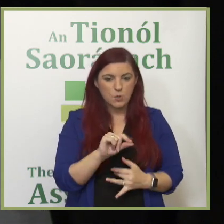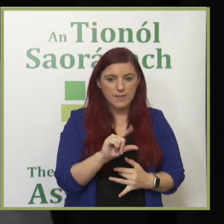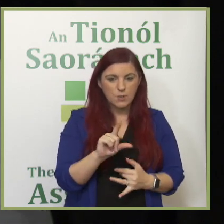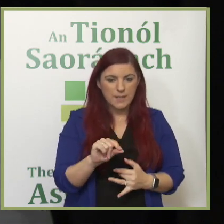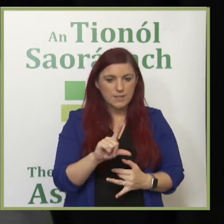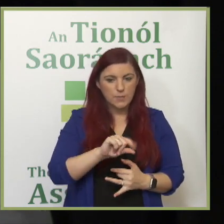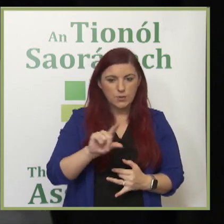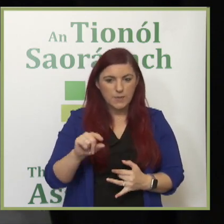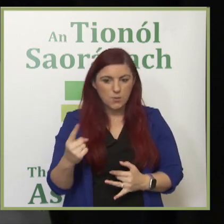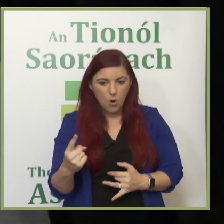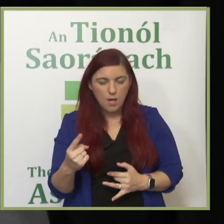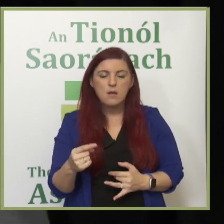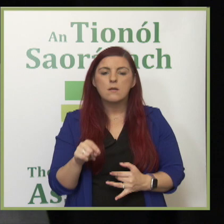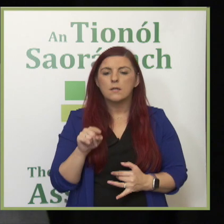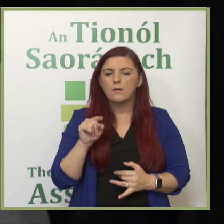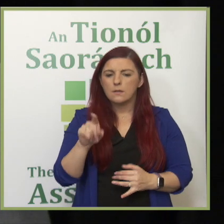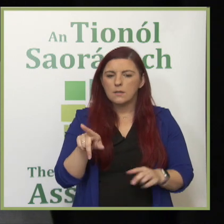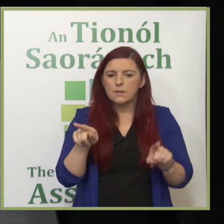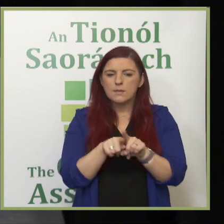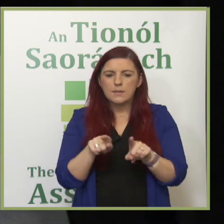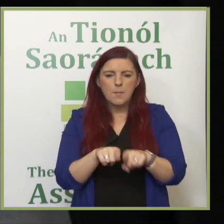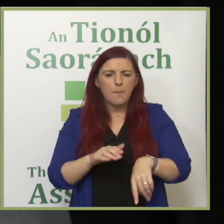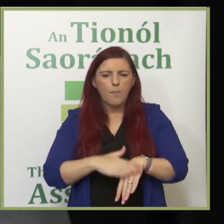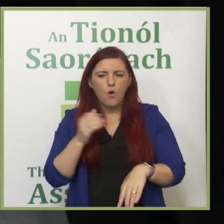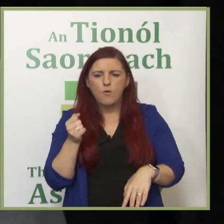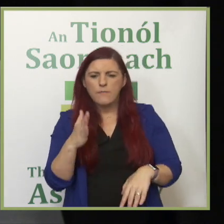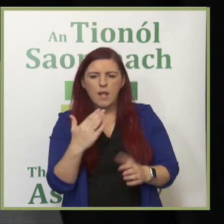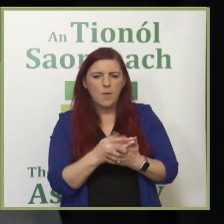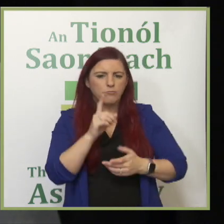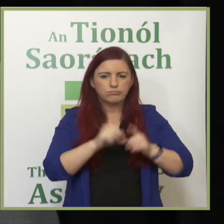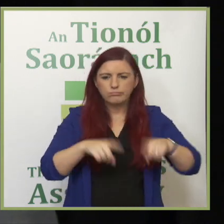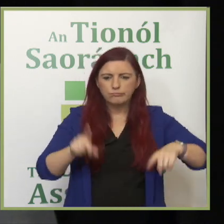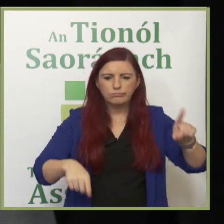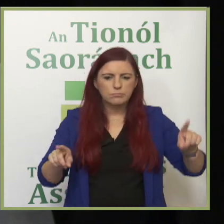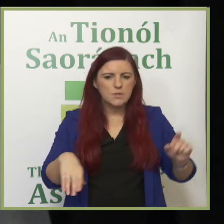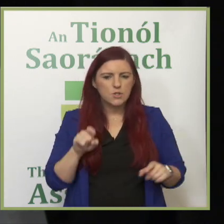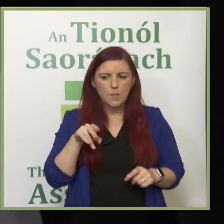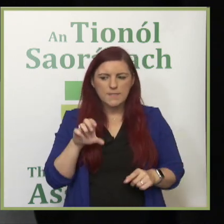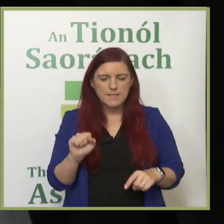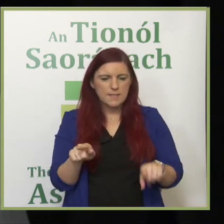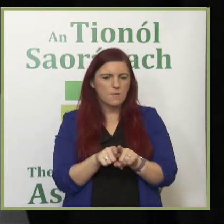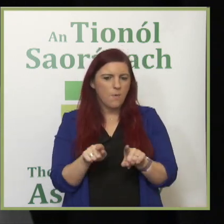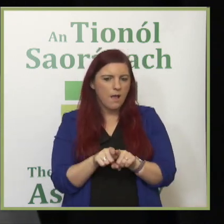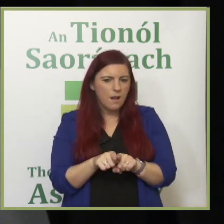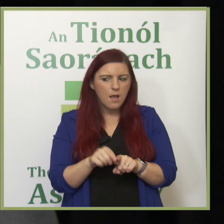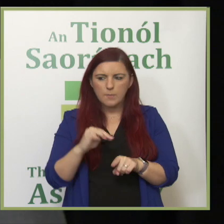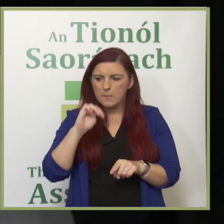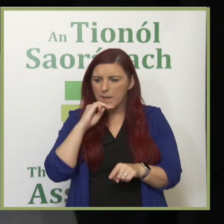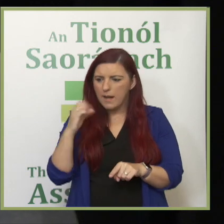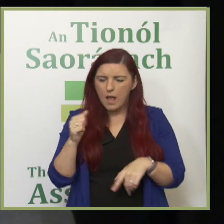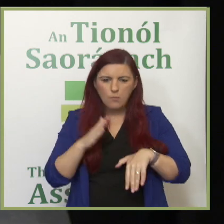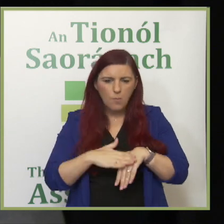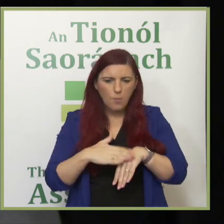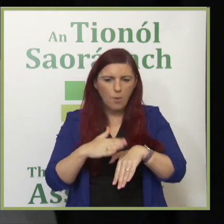is driving the high availability of a greater diversity and range of substances on the drug market. These substances are increasingly